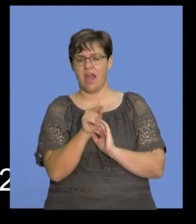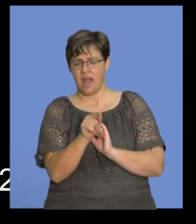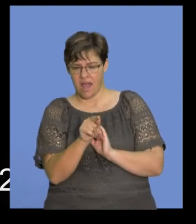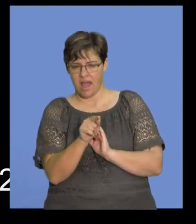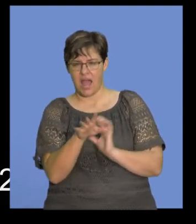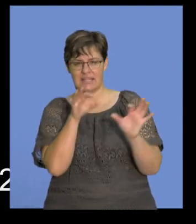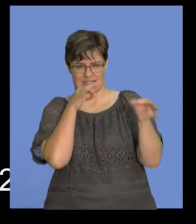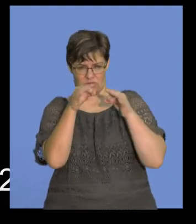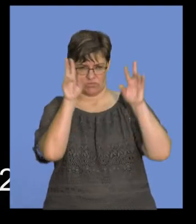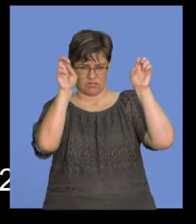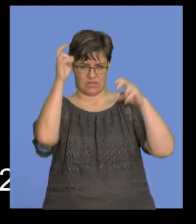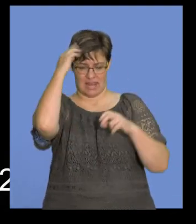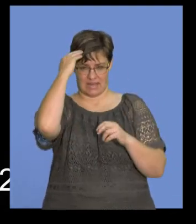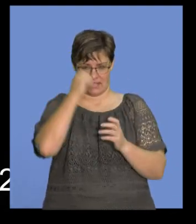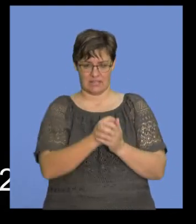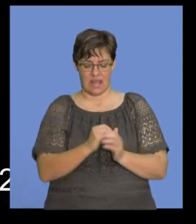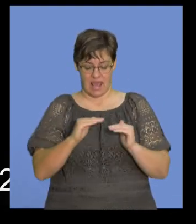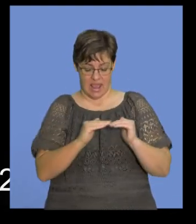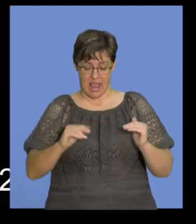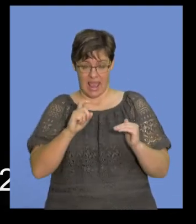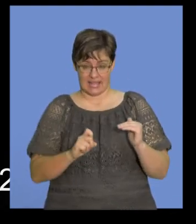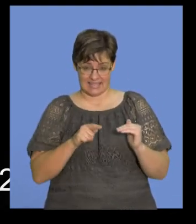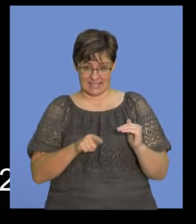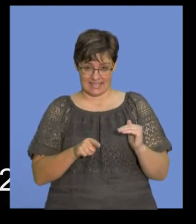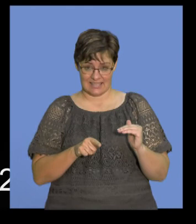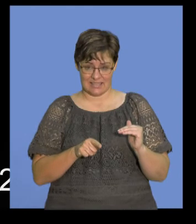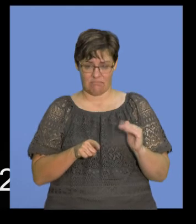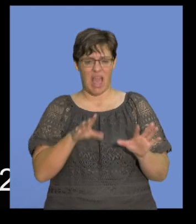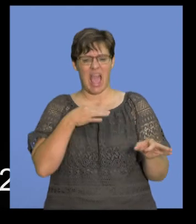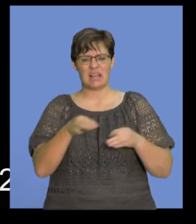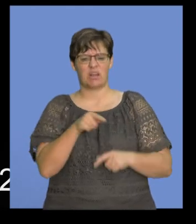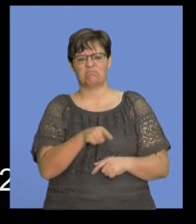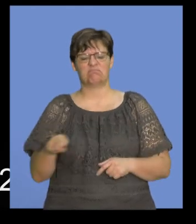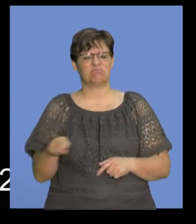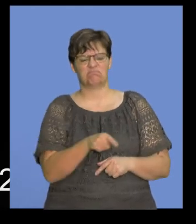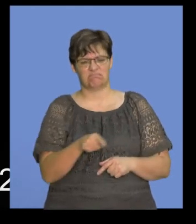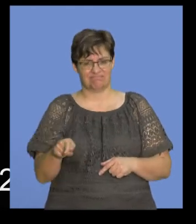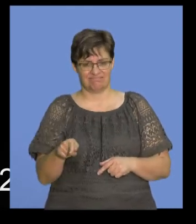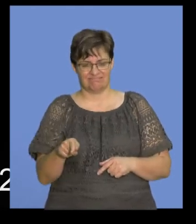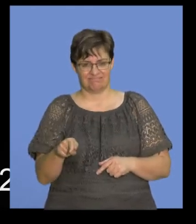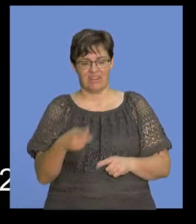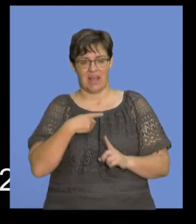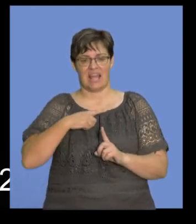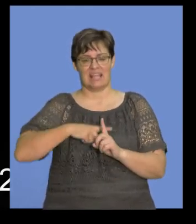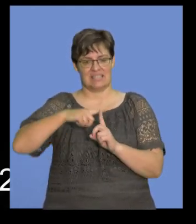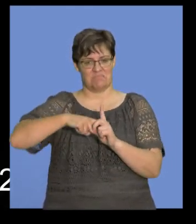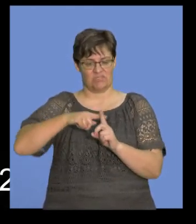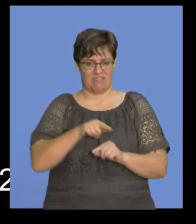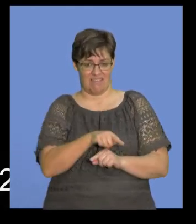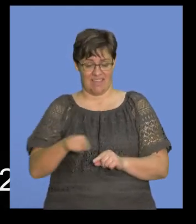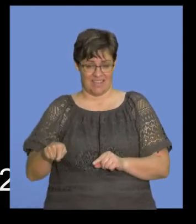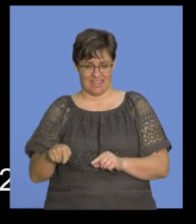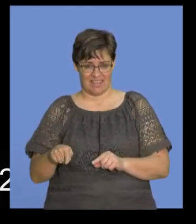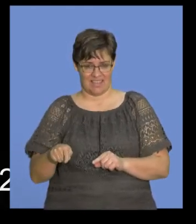well, that's the description. Look at the x-axis and determine what is being described, and that's given to you in